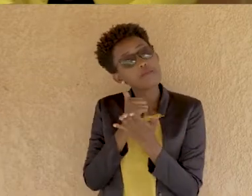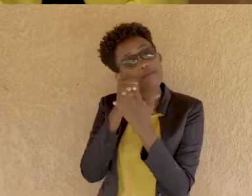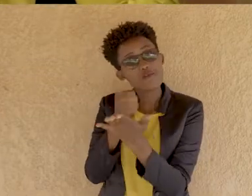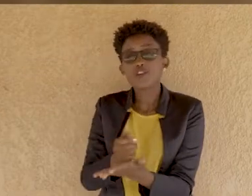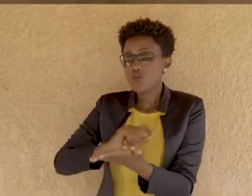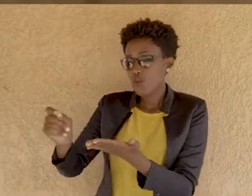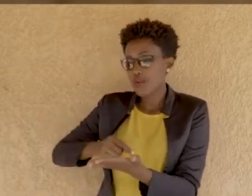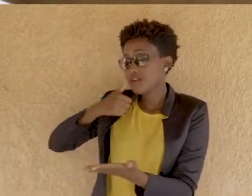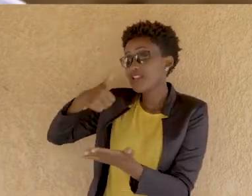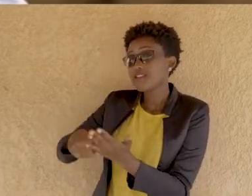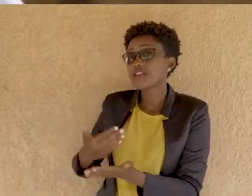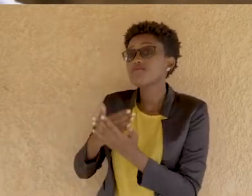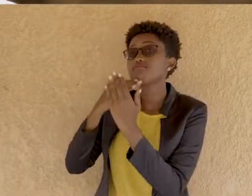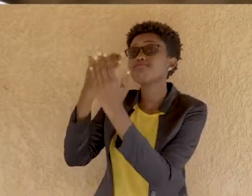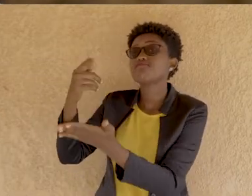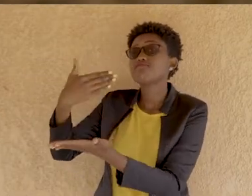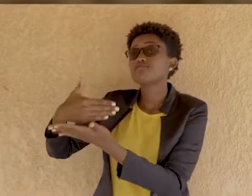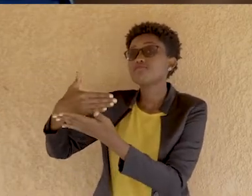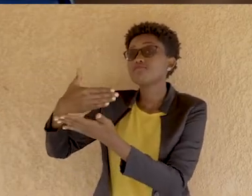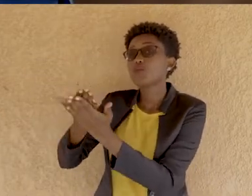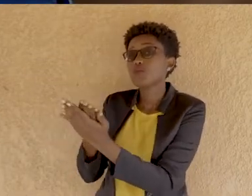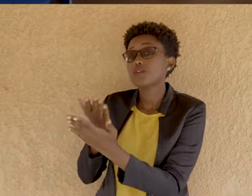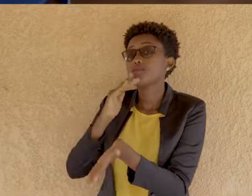decision. Twizeyimana